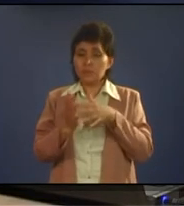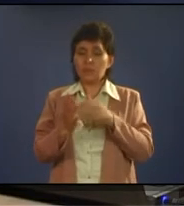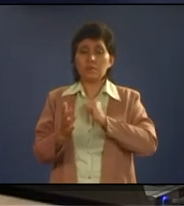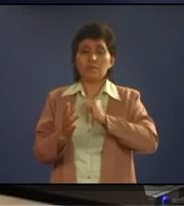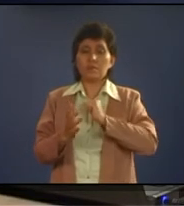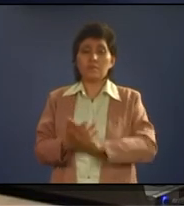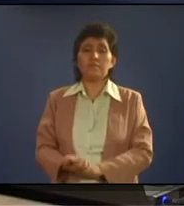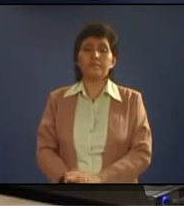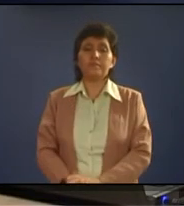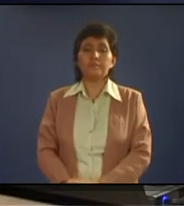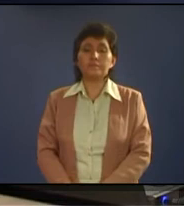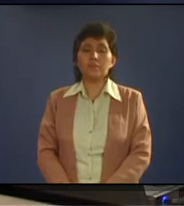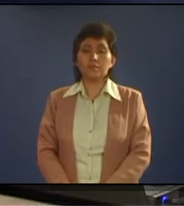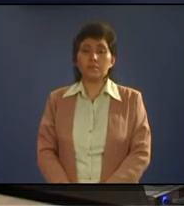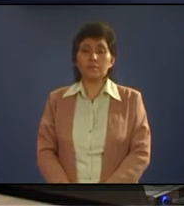by yourself, okay?